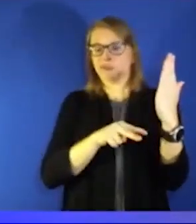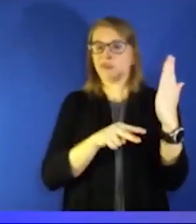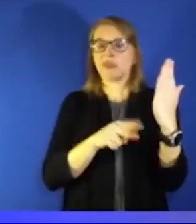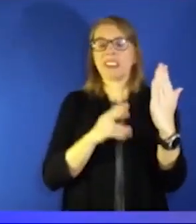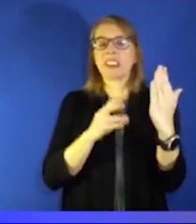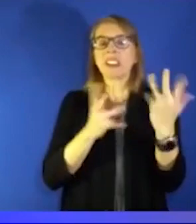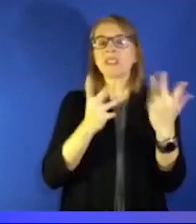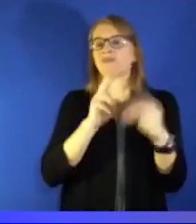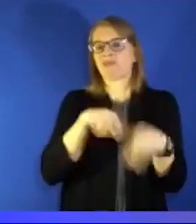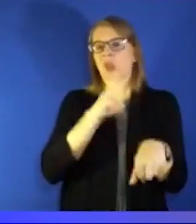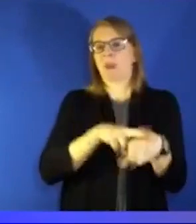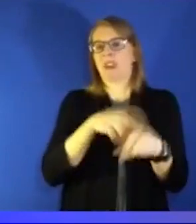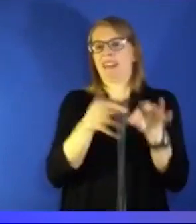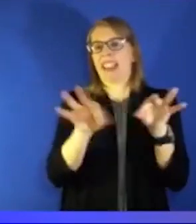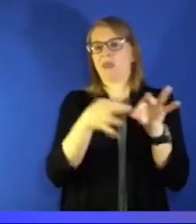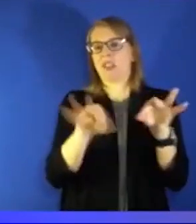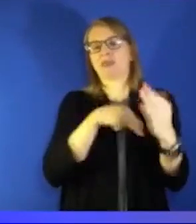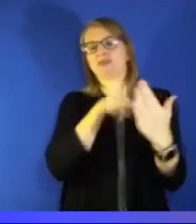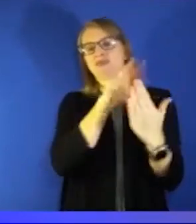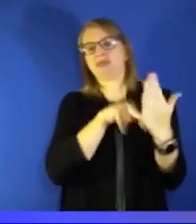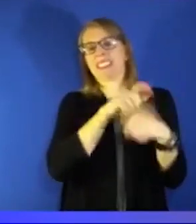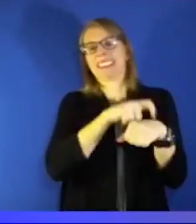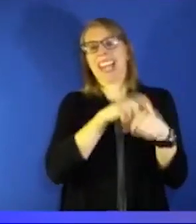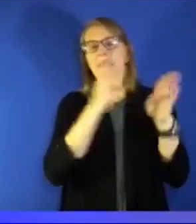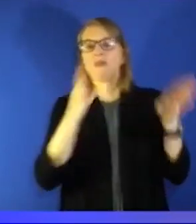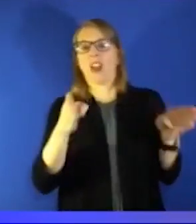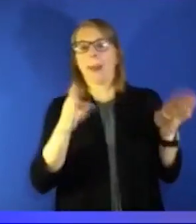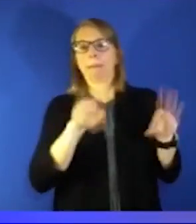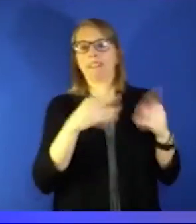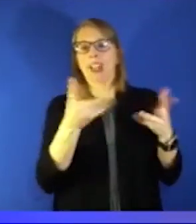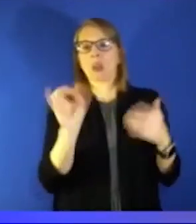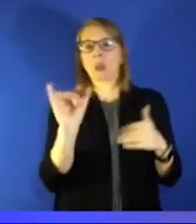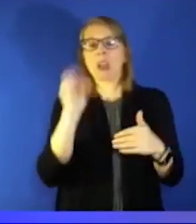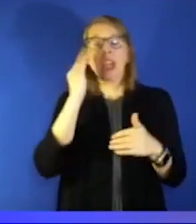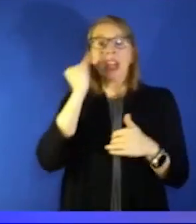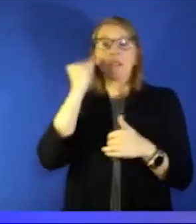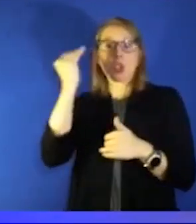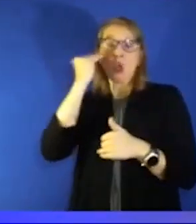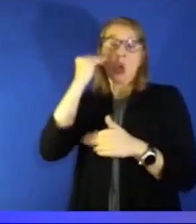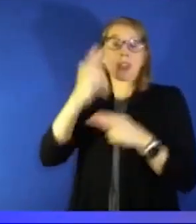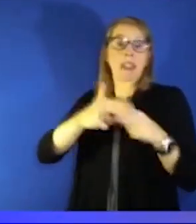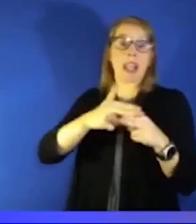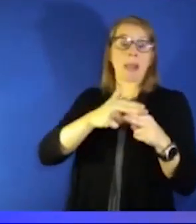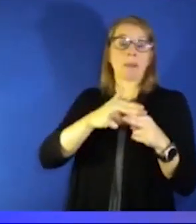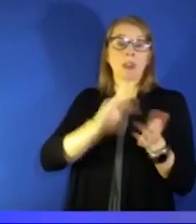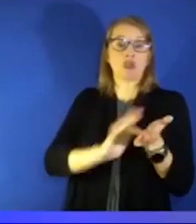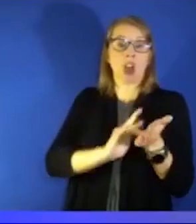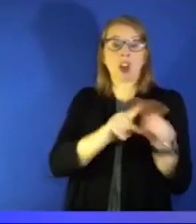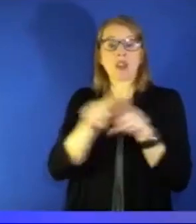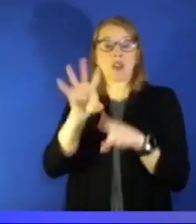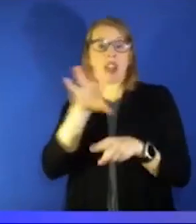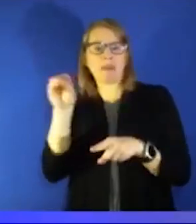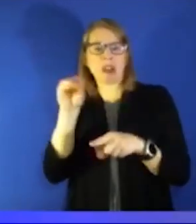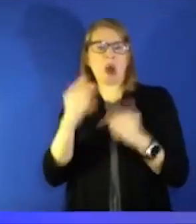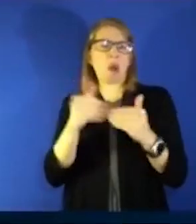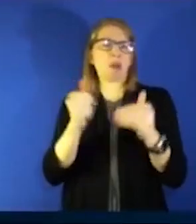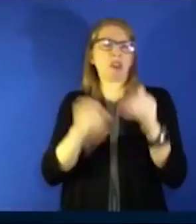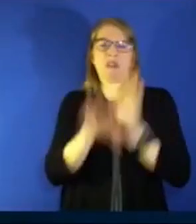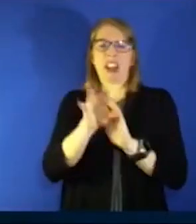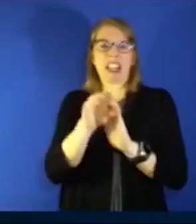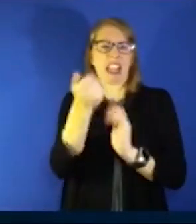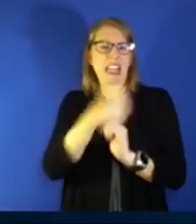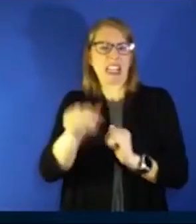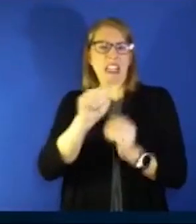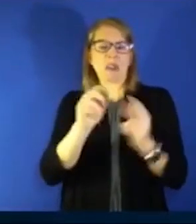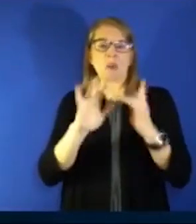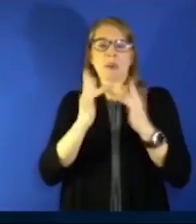gives you time frames. So if you know the name of the drug and the company, you can almost always find it on one of those websites. Deb wants to know, how